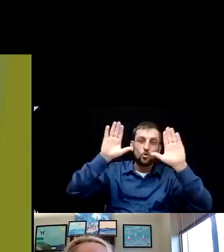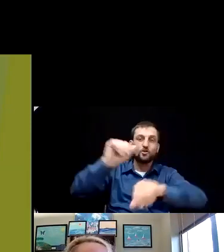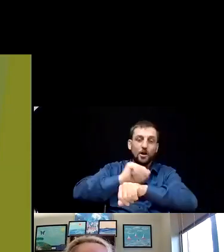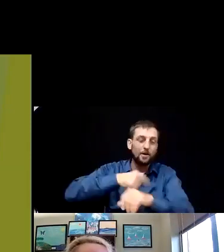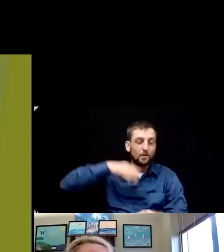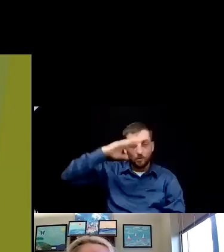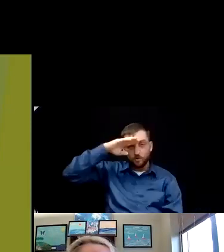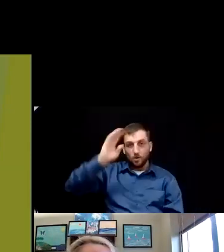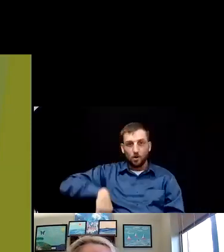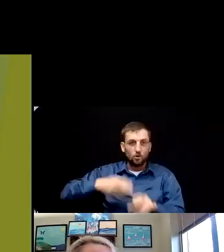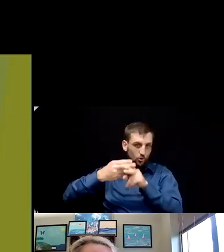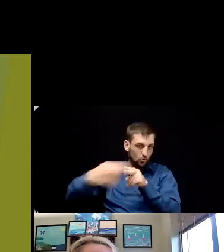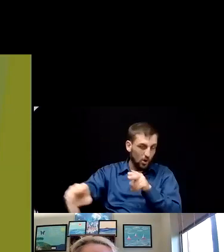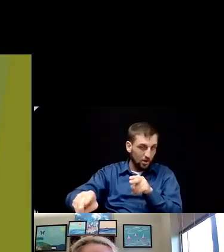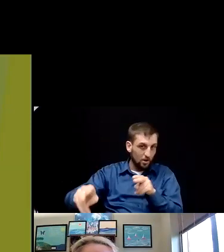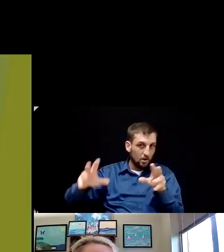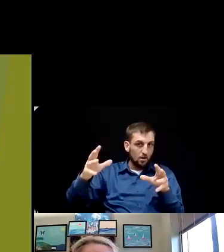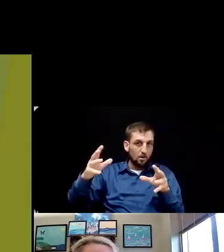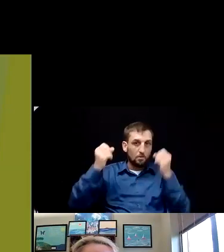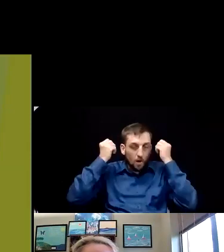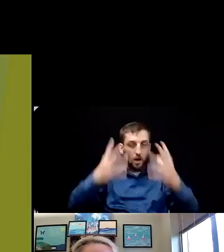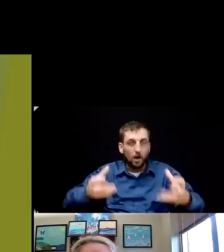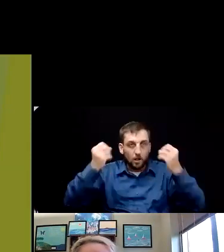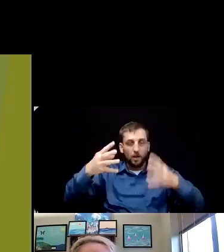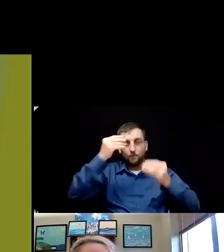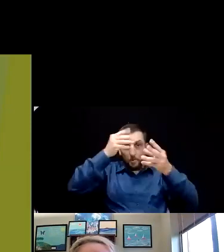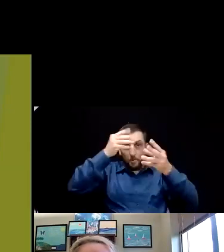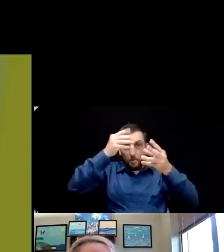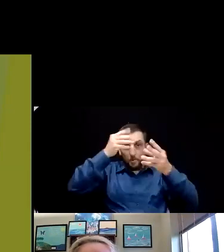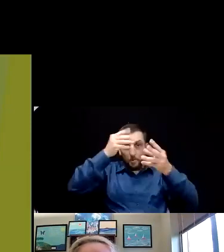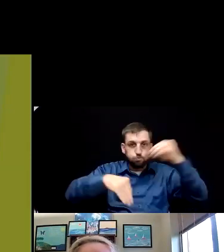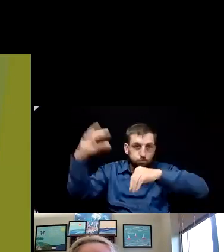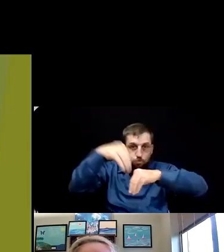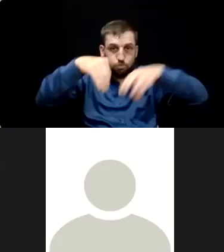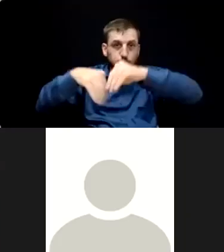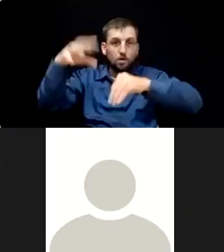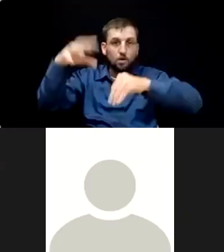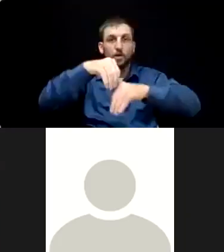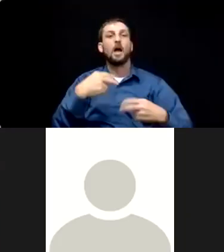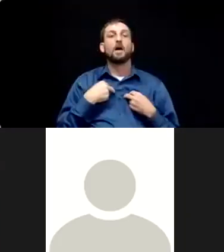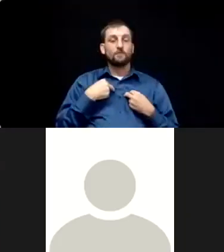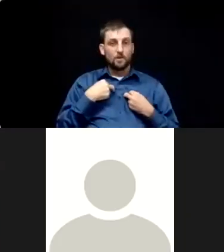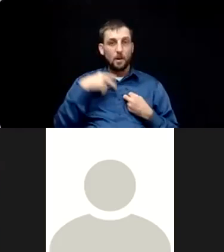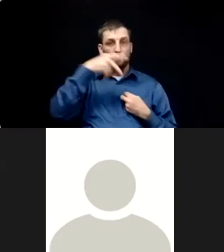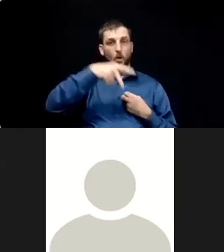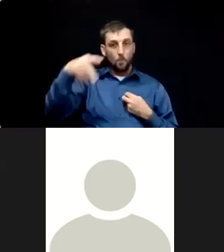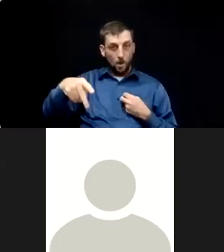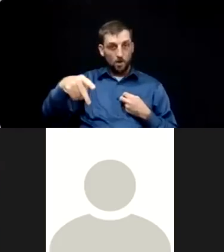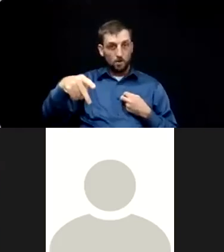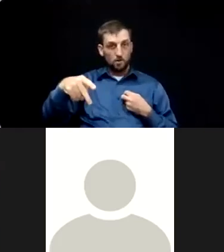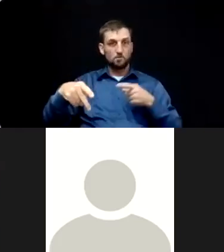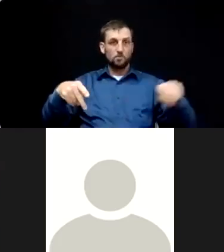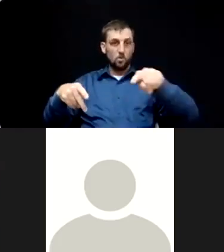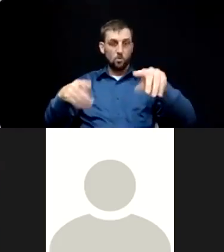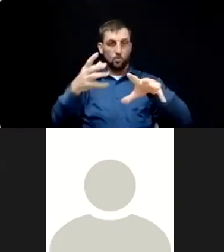a short session and jam-packed with information. We do have the PowerPoint. We received the PowerPoint that